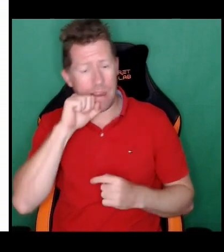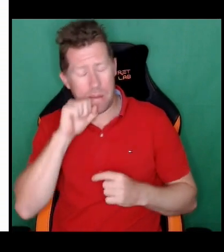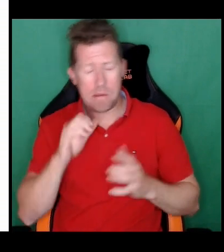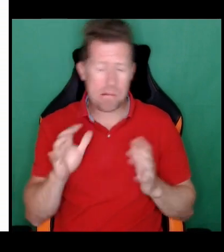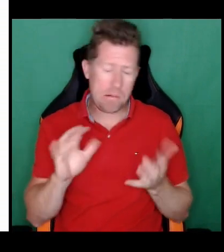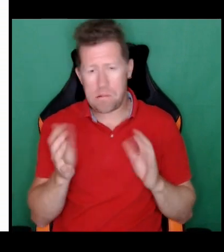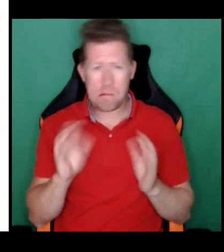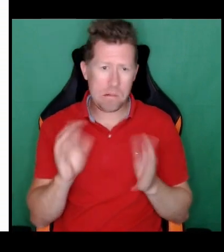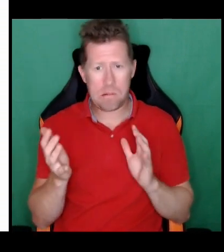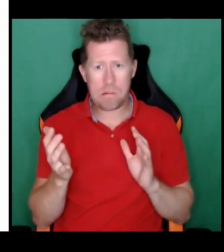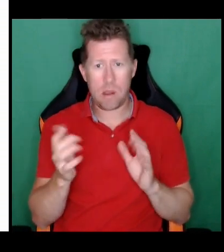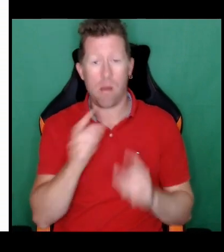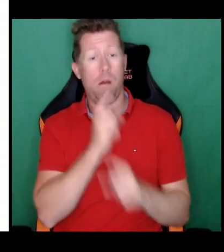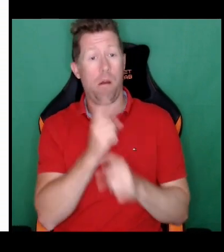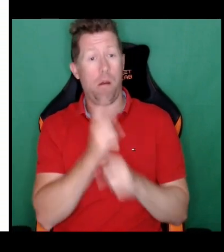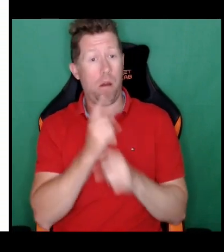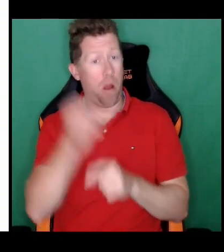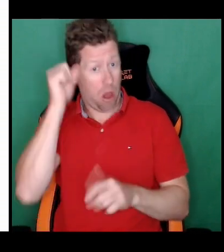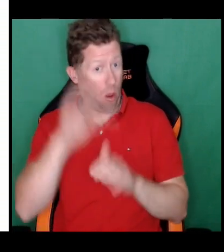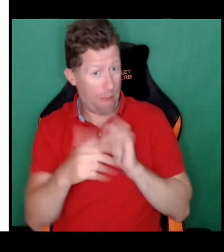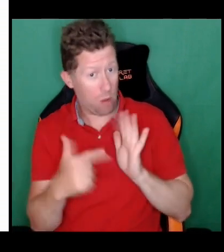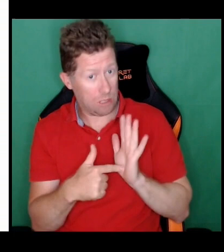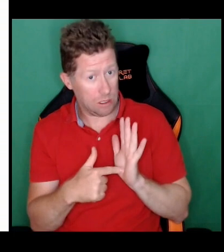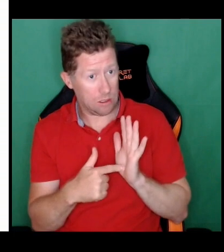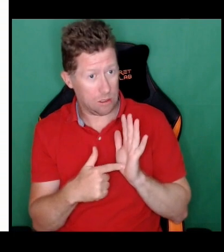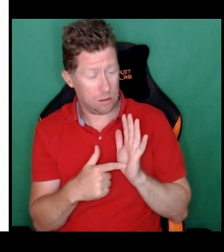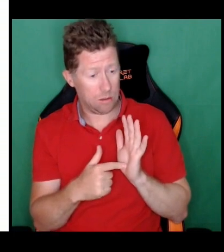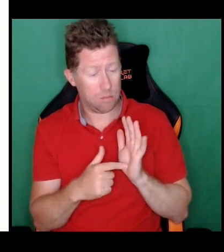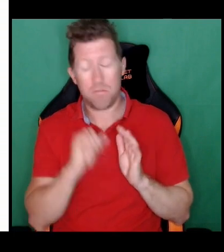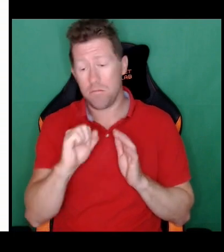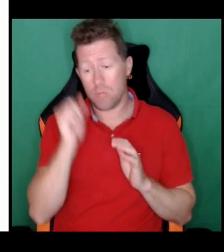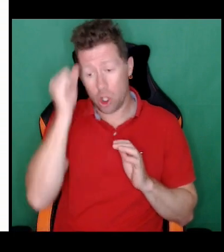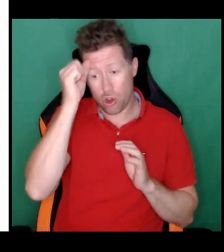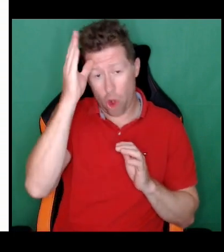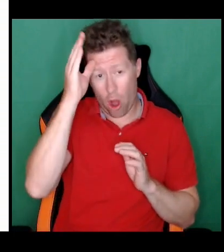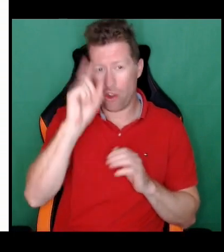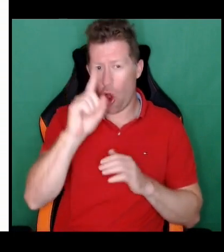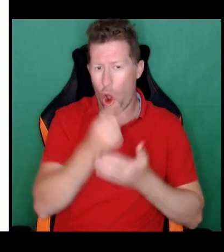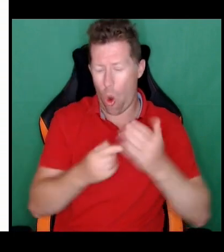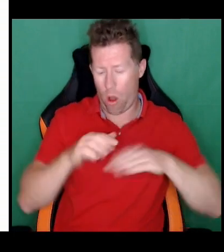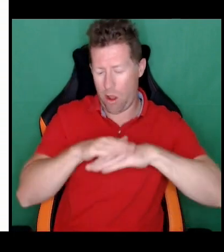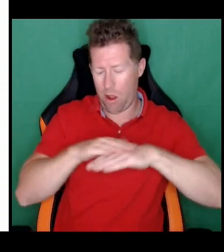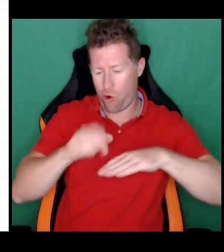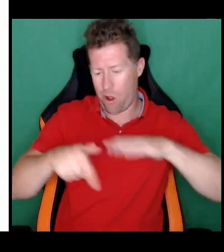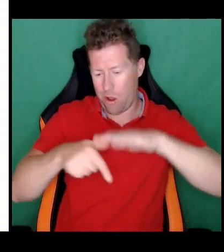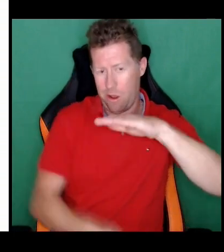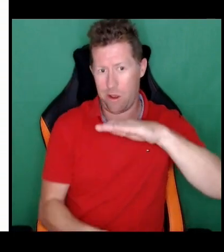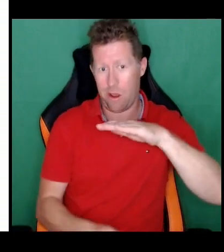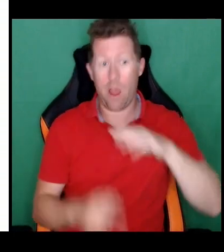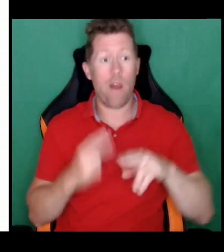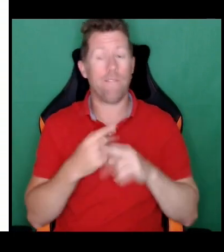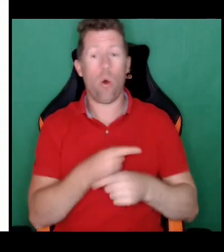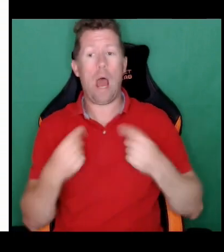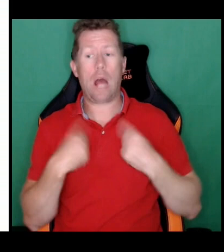They claim to be knowledgeable, but as I said, their knowledge is very superficial. And I think for those of us who work in education